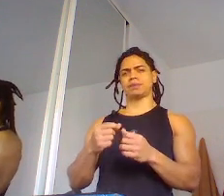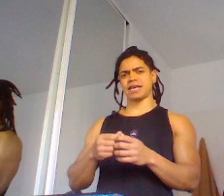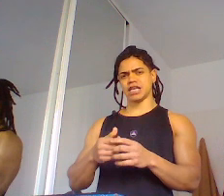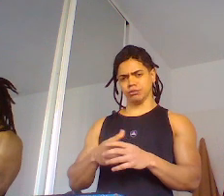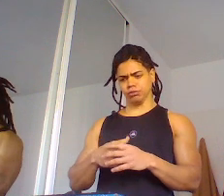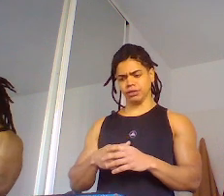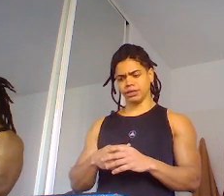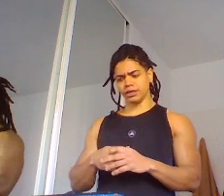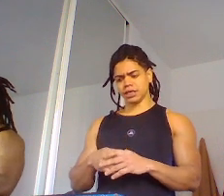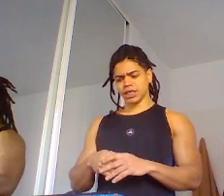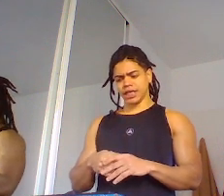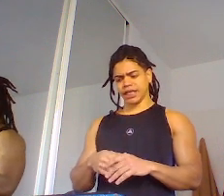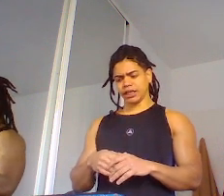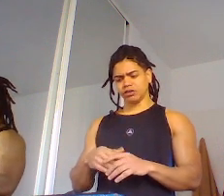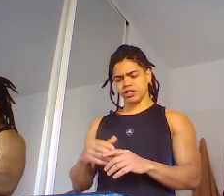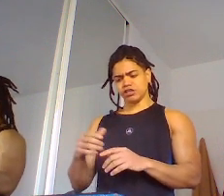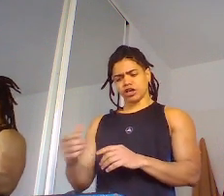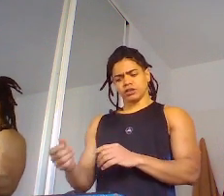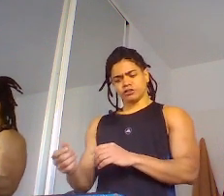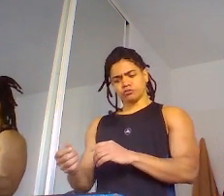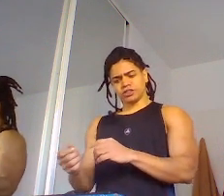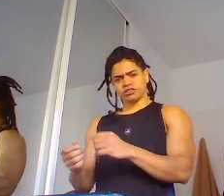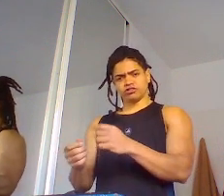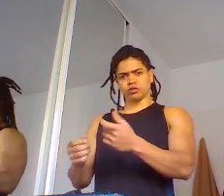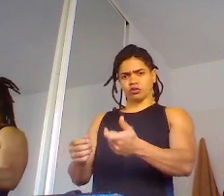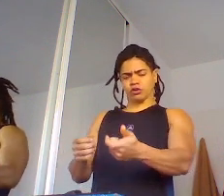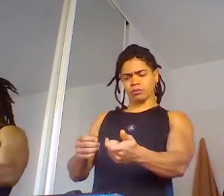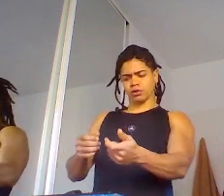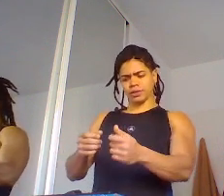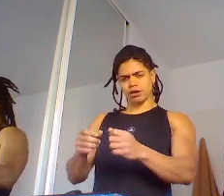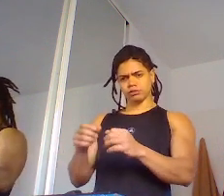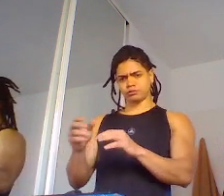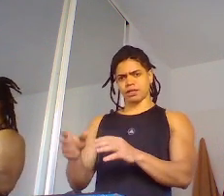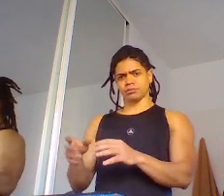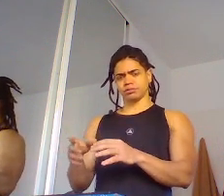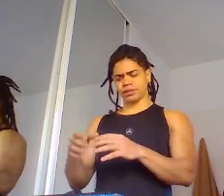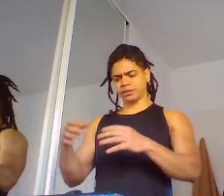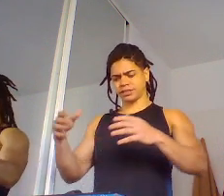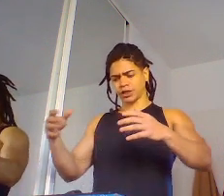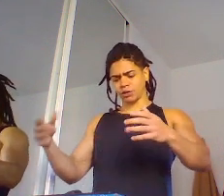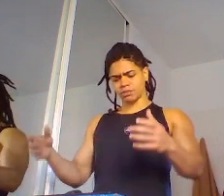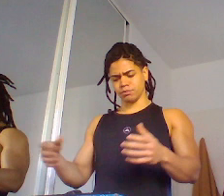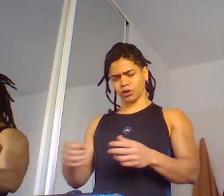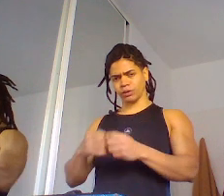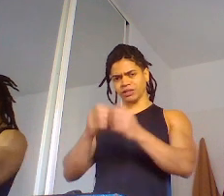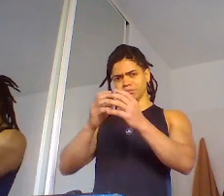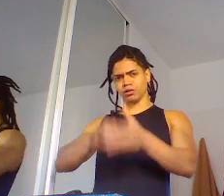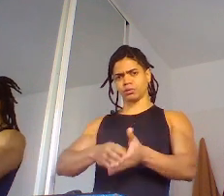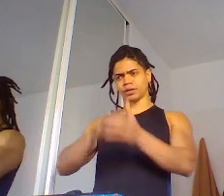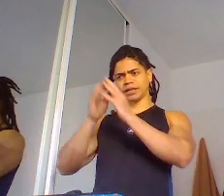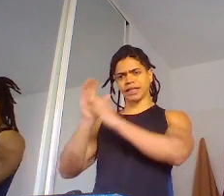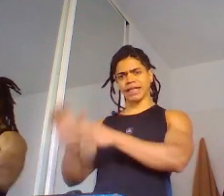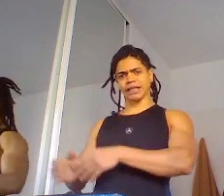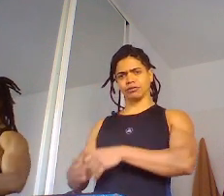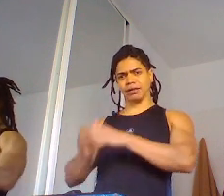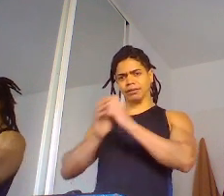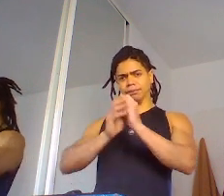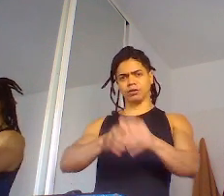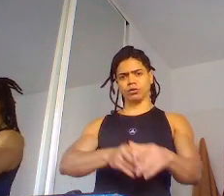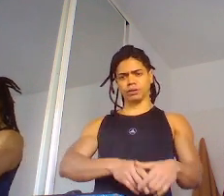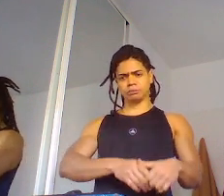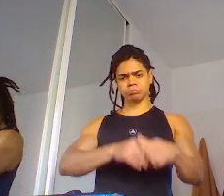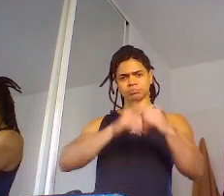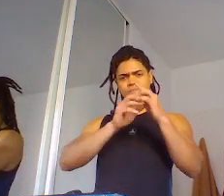notes payable. And in contrast with this short-term borrowing, notes payable is an agreement between the borrower and the lender that